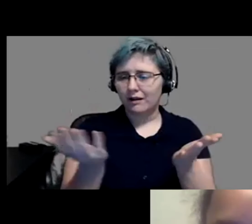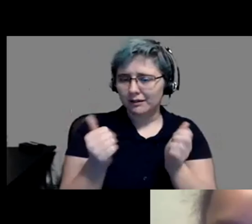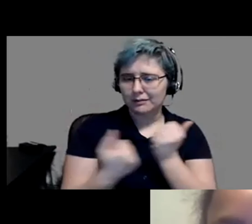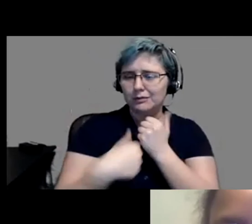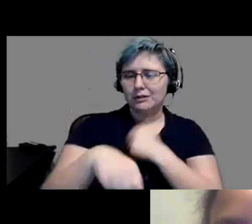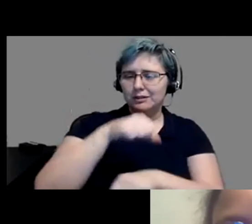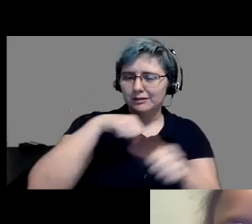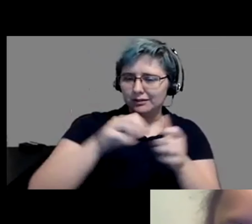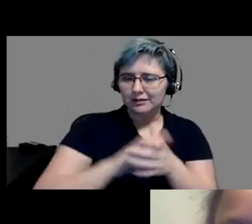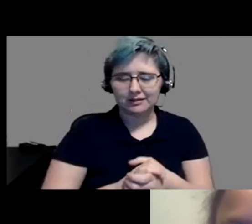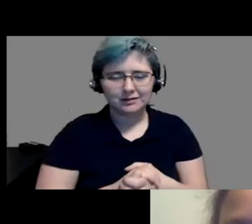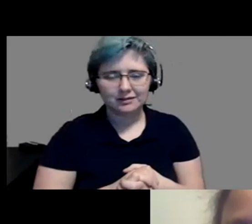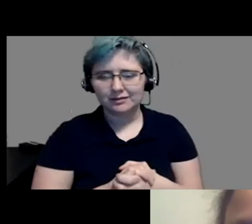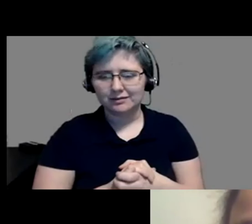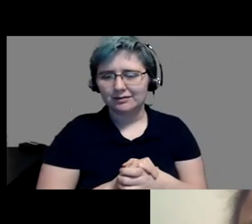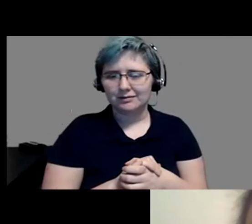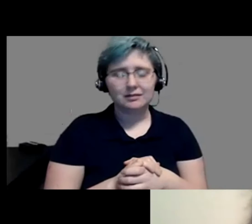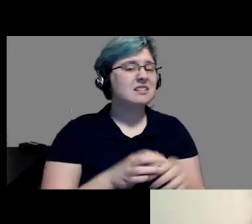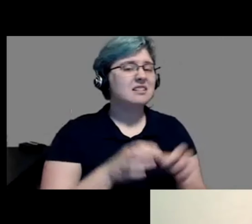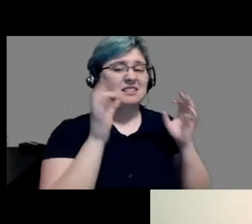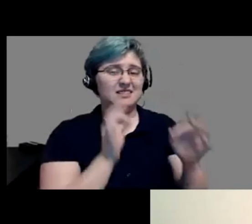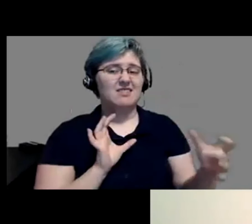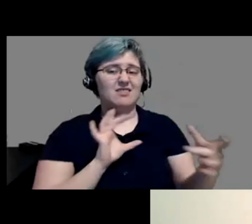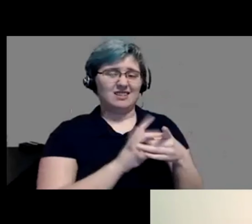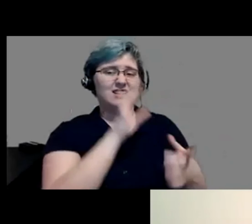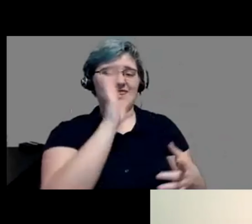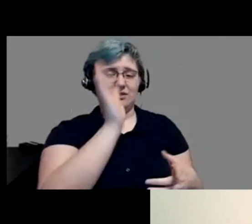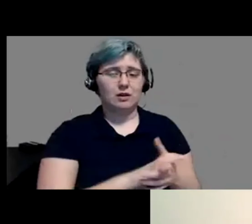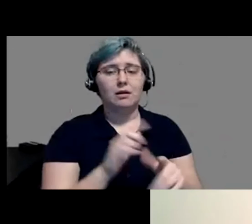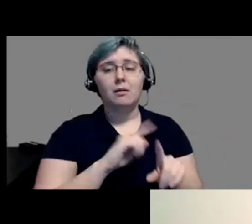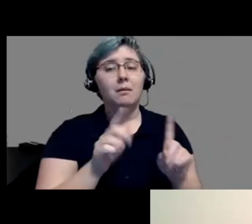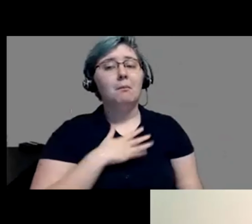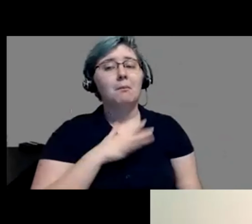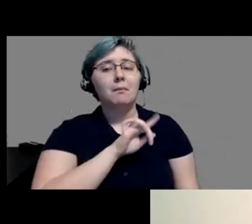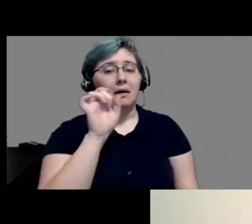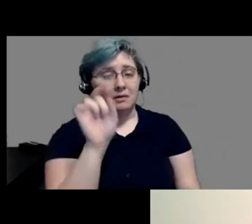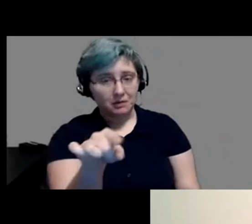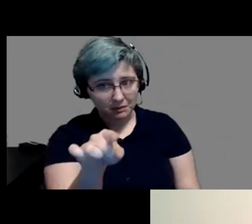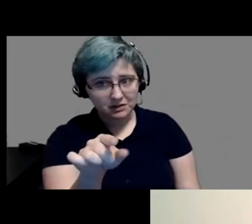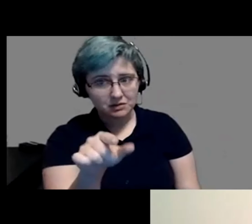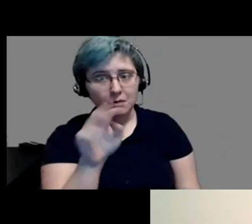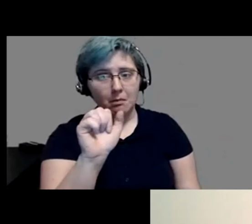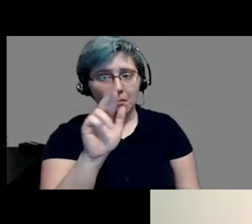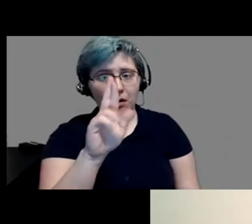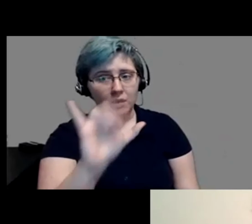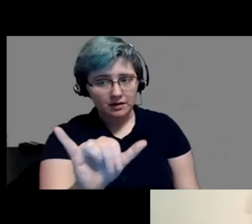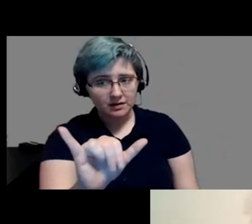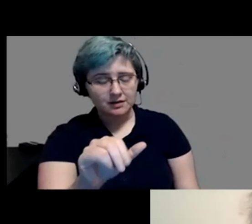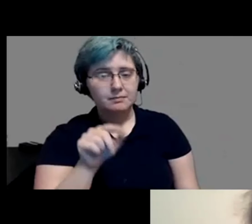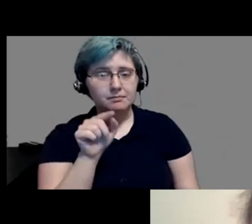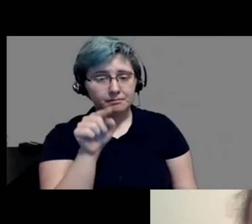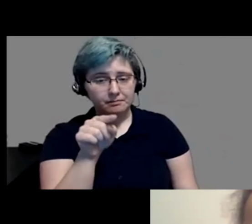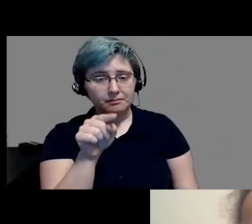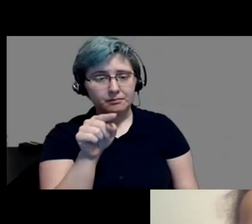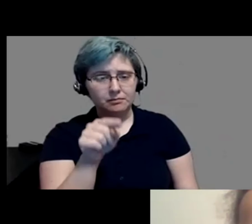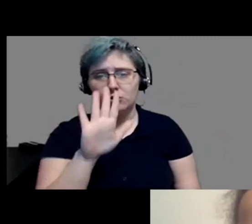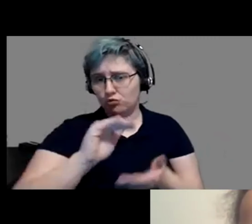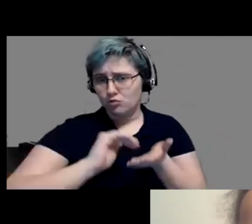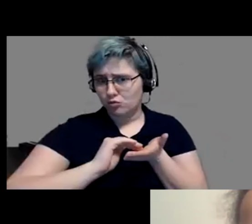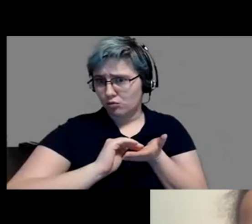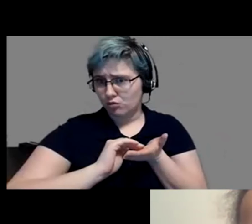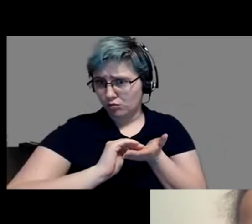definitely together as connect. Tech Ambassadors. We'll definitely connect, Marci. My question to you is, was your waiver